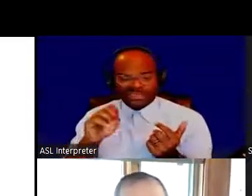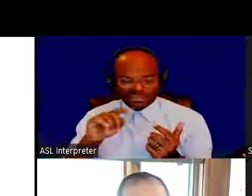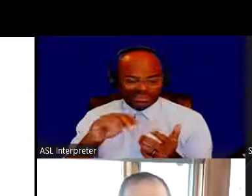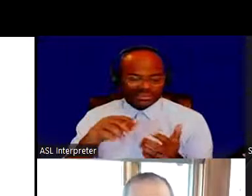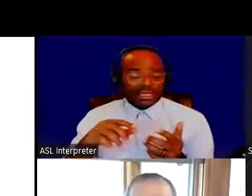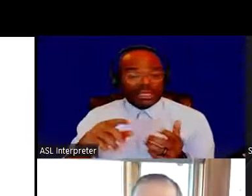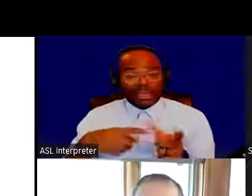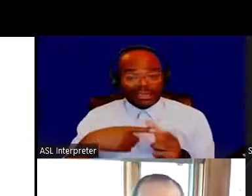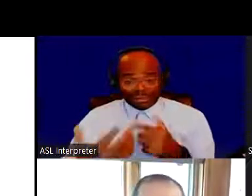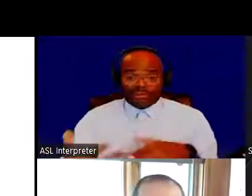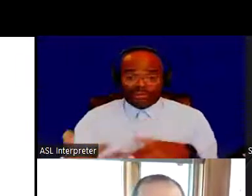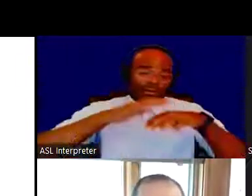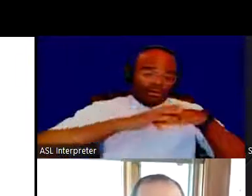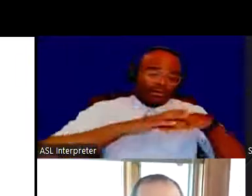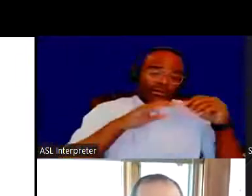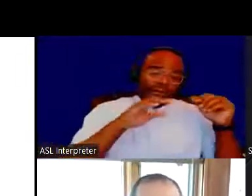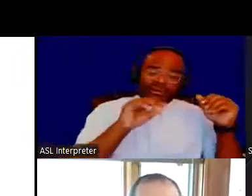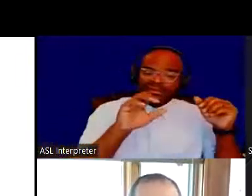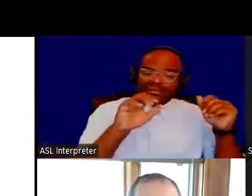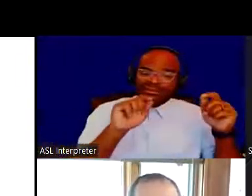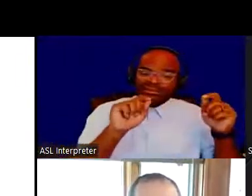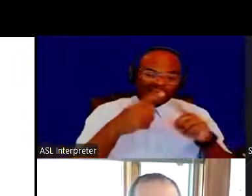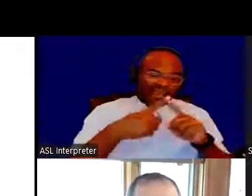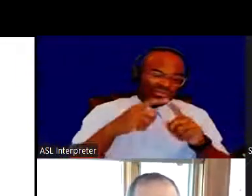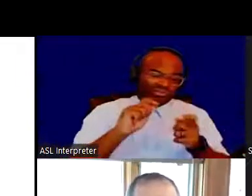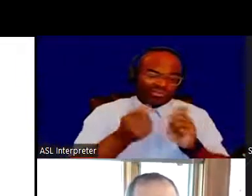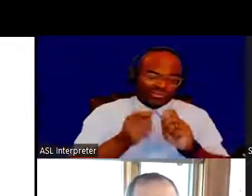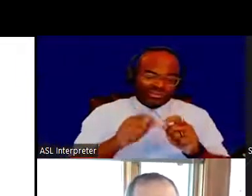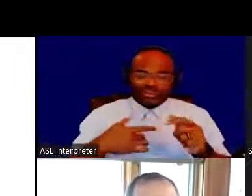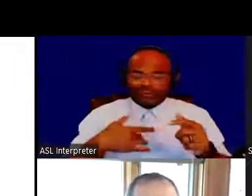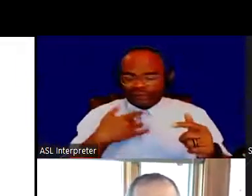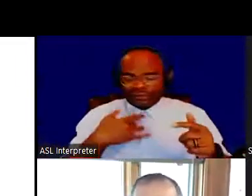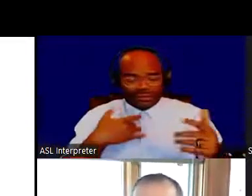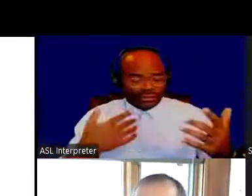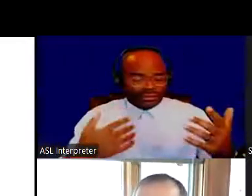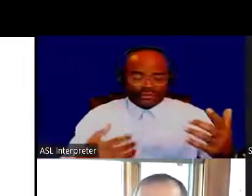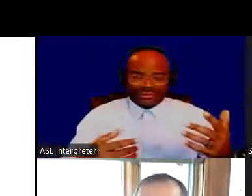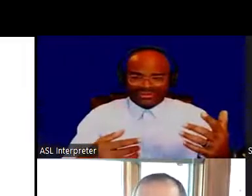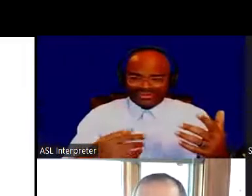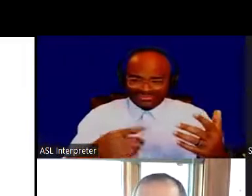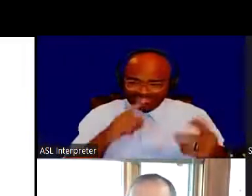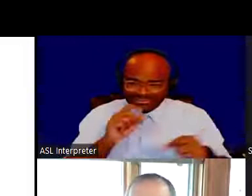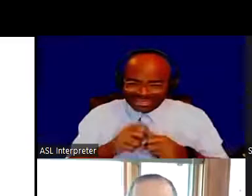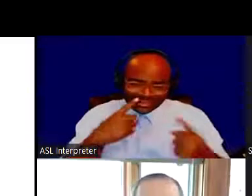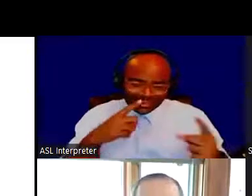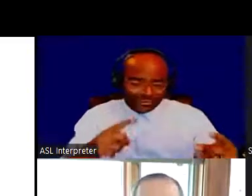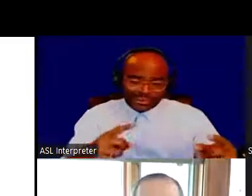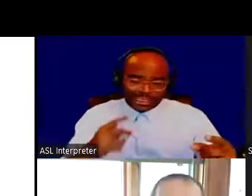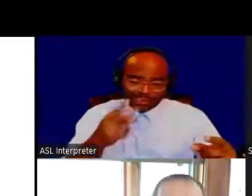change into the mix and yeah, things can start to feel like really long odds.